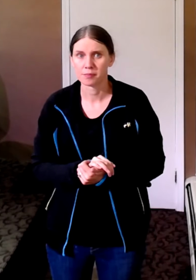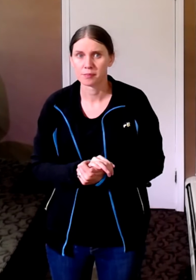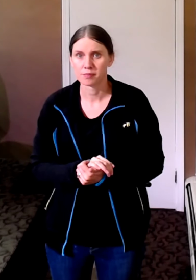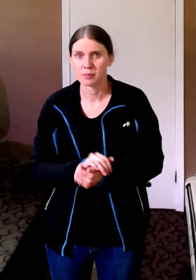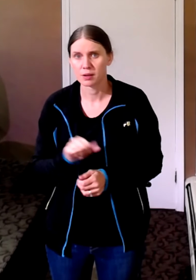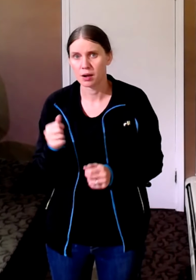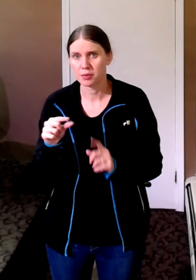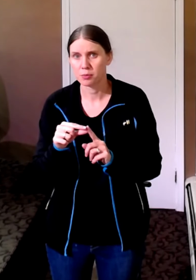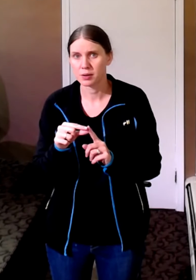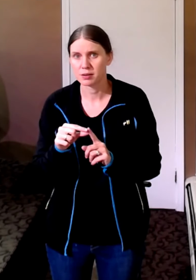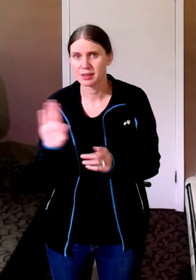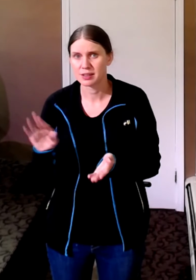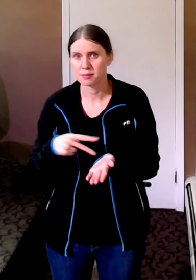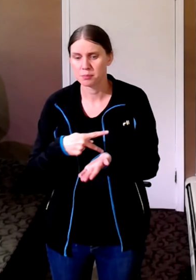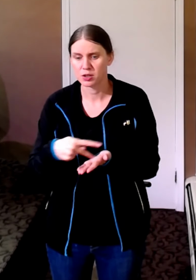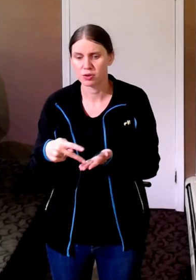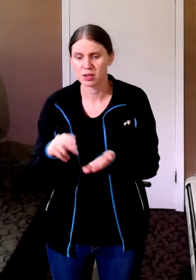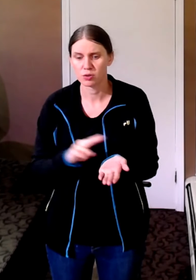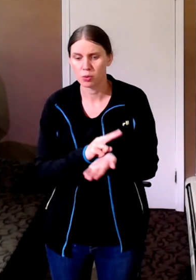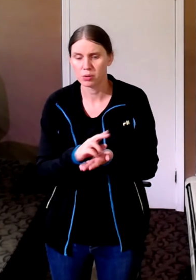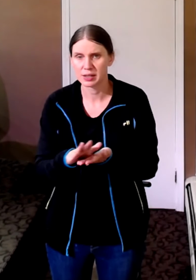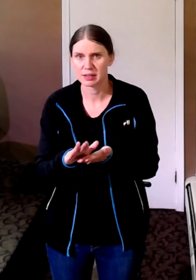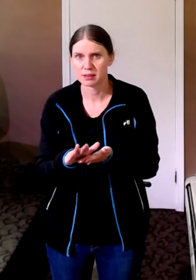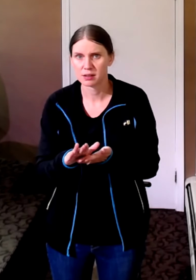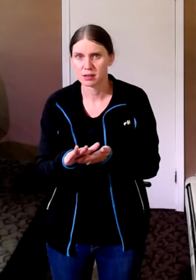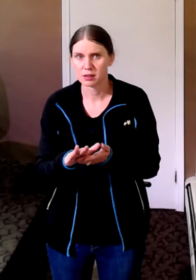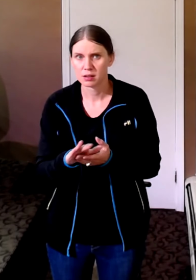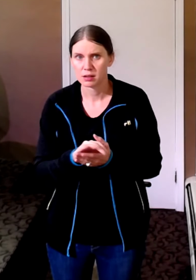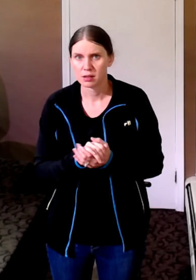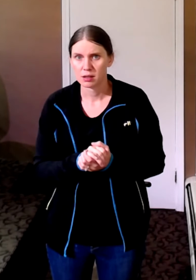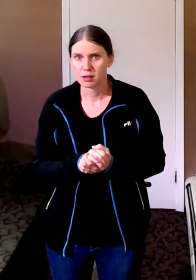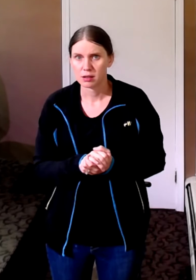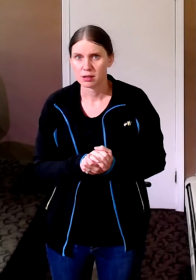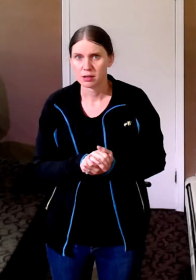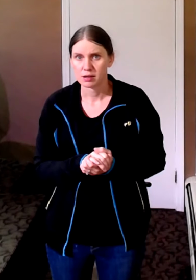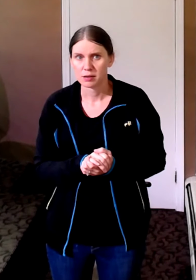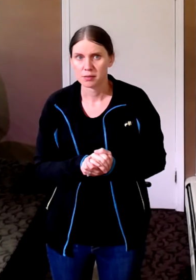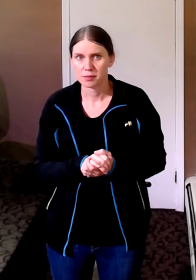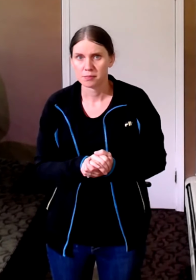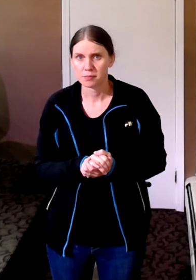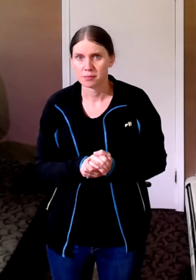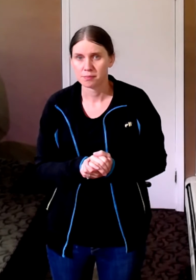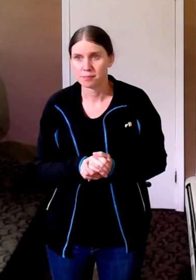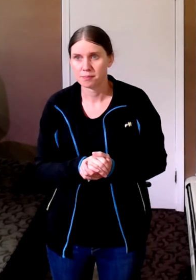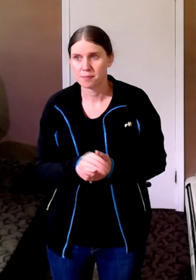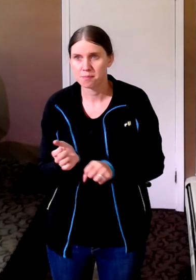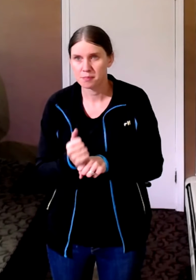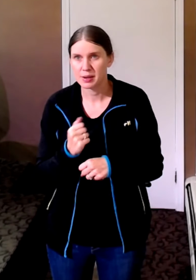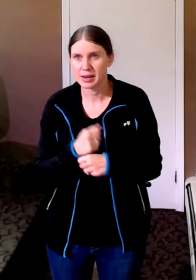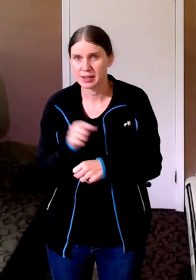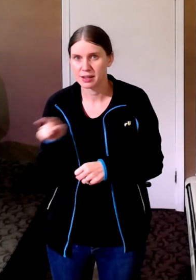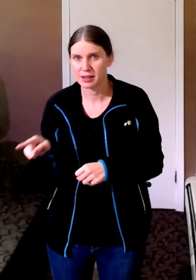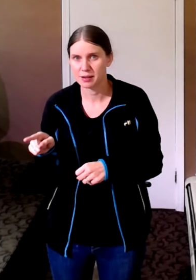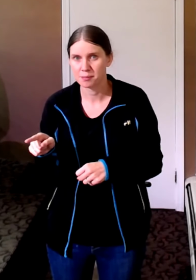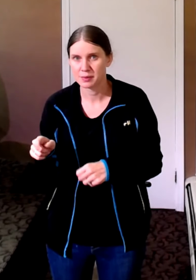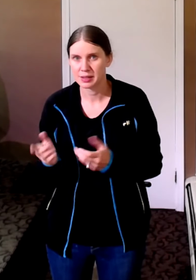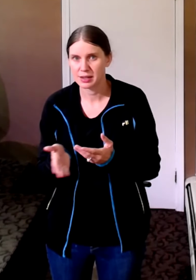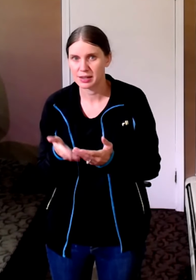In other words, His purity and His holiness made Him